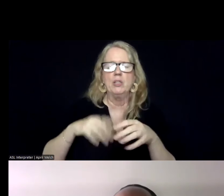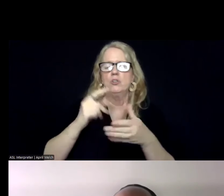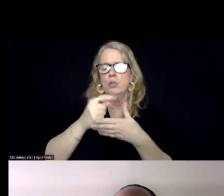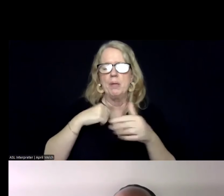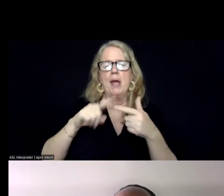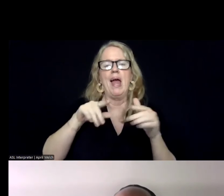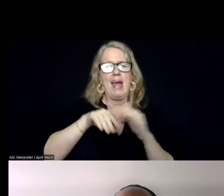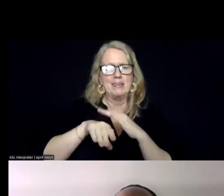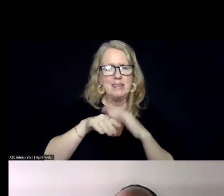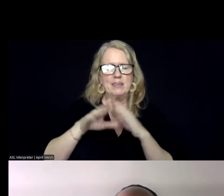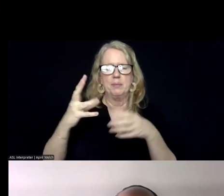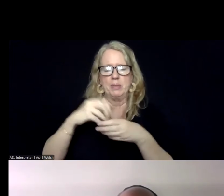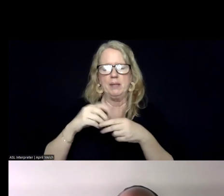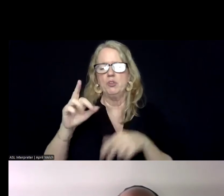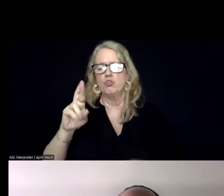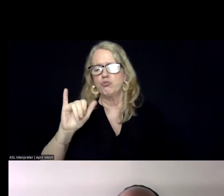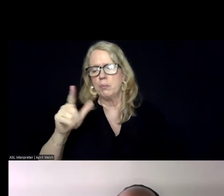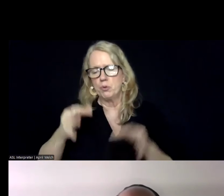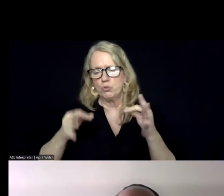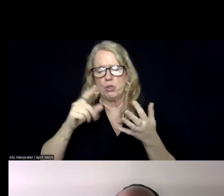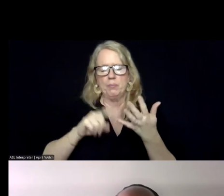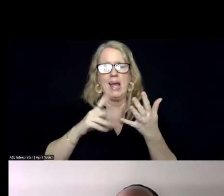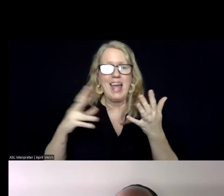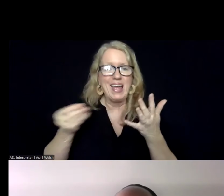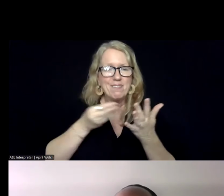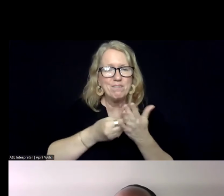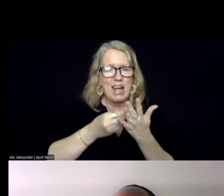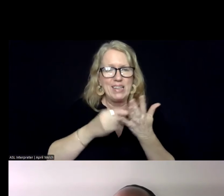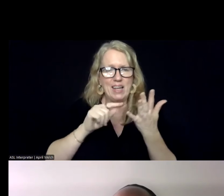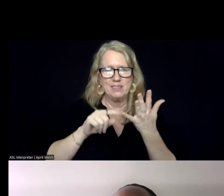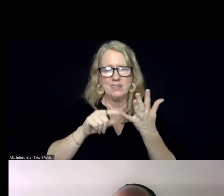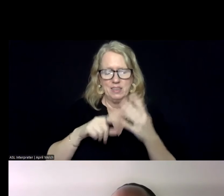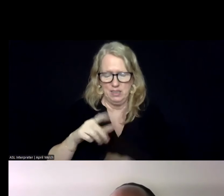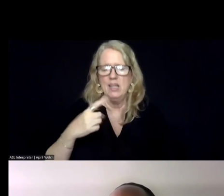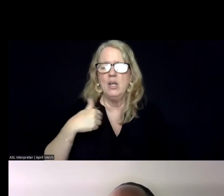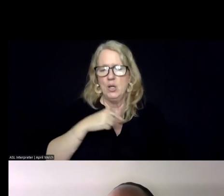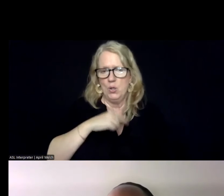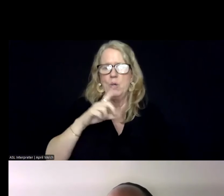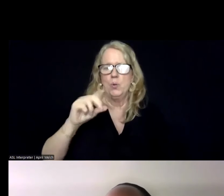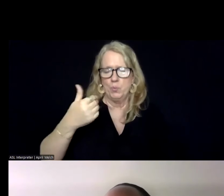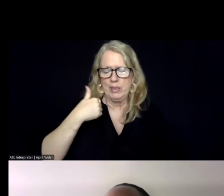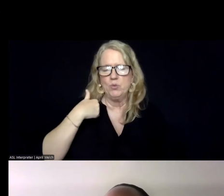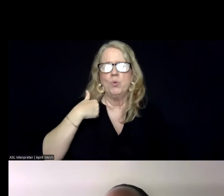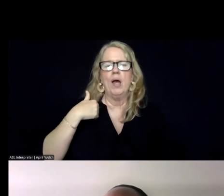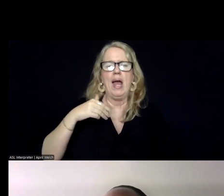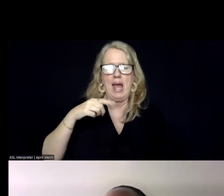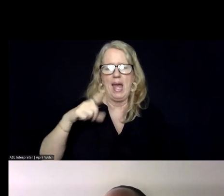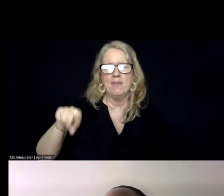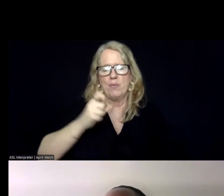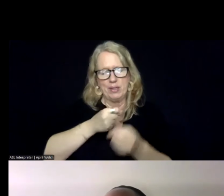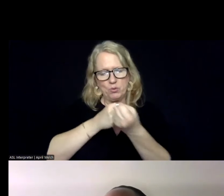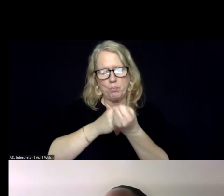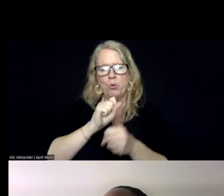access and engagement, criminal justice, and finance. And we actually have stewards that support the working